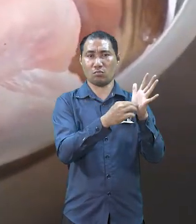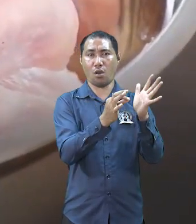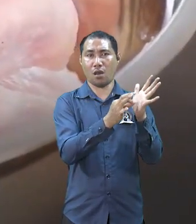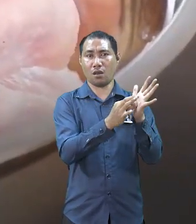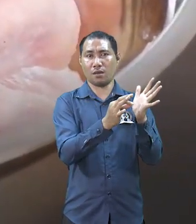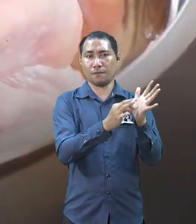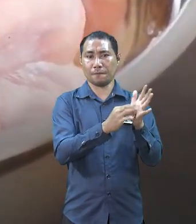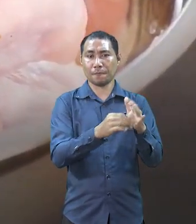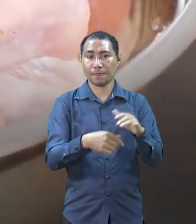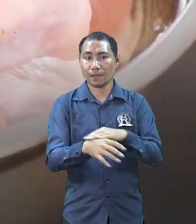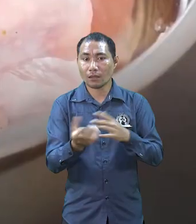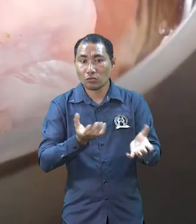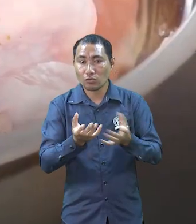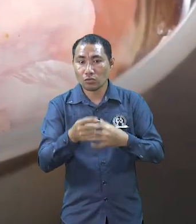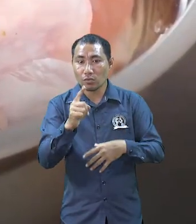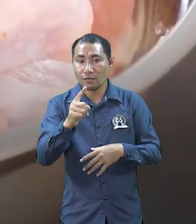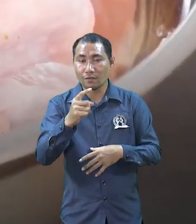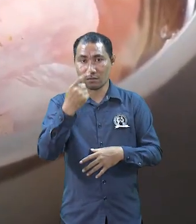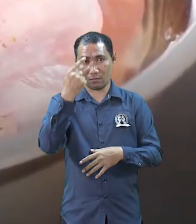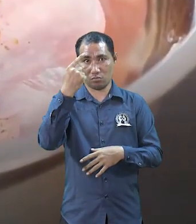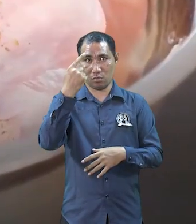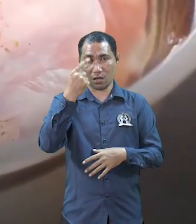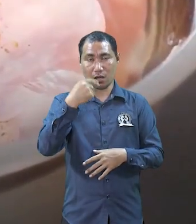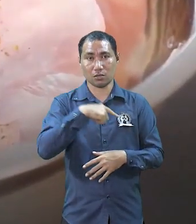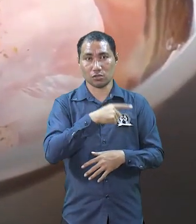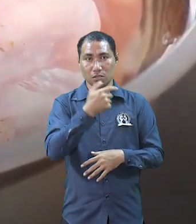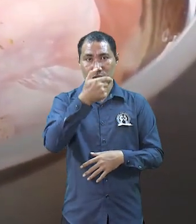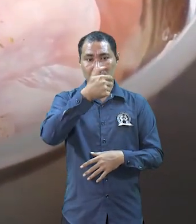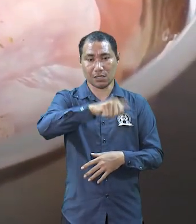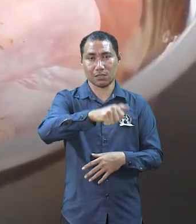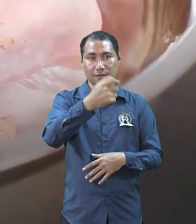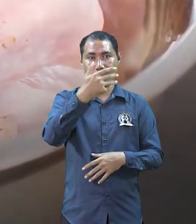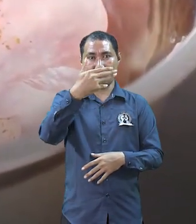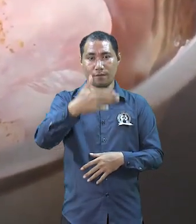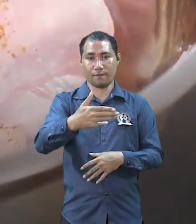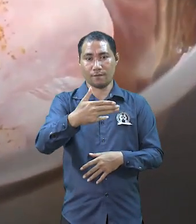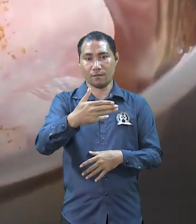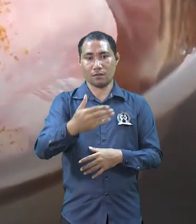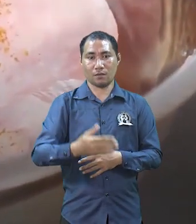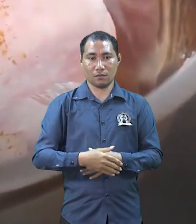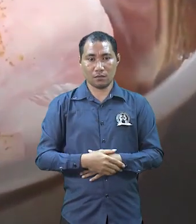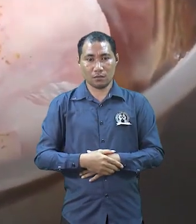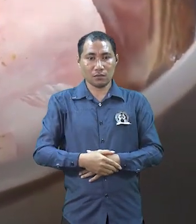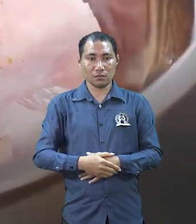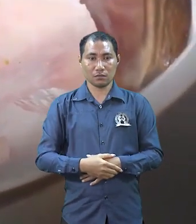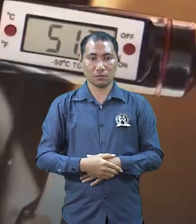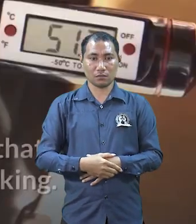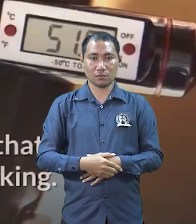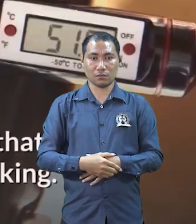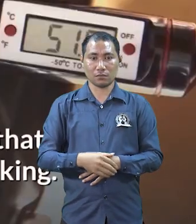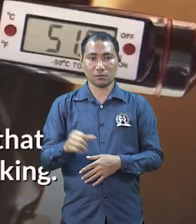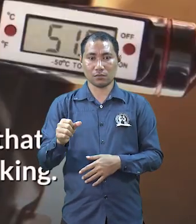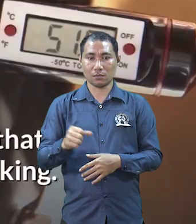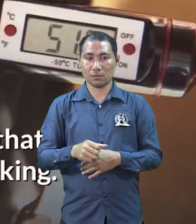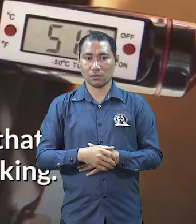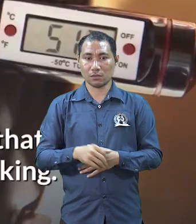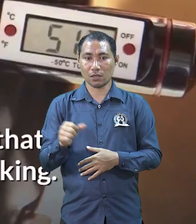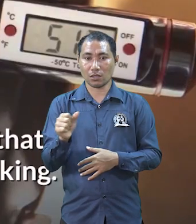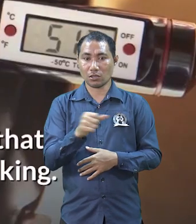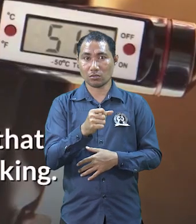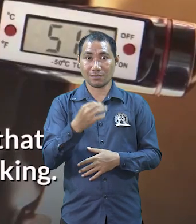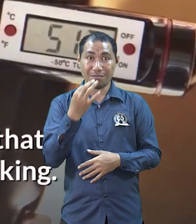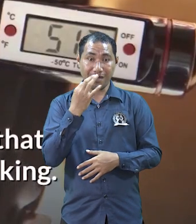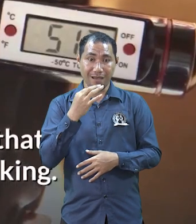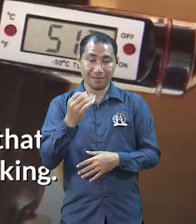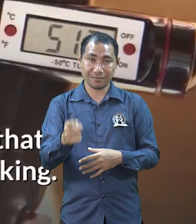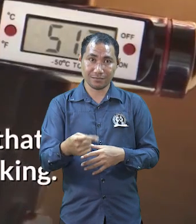of 165 degrees Fahrenheit, 74 degrees Celsius. Use a food thermometer